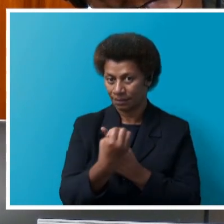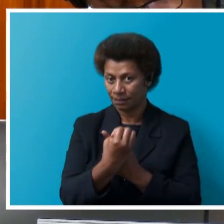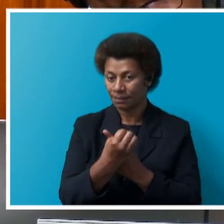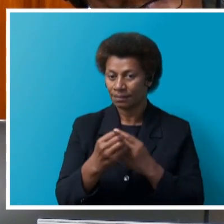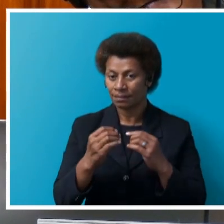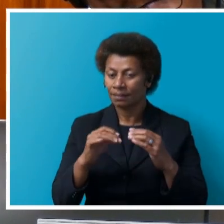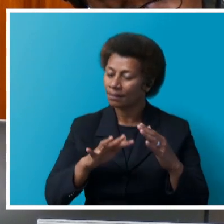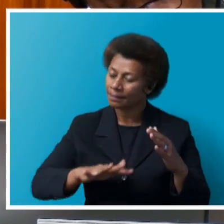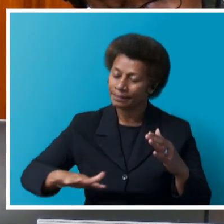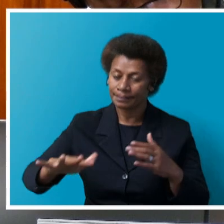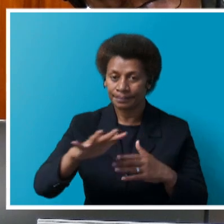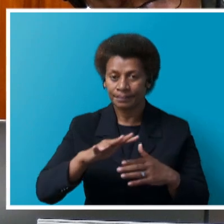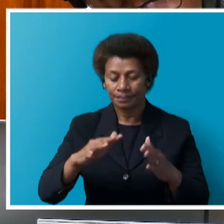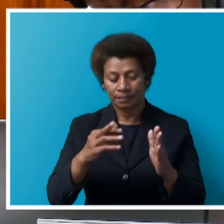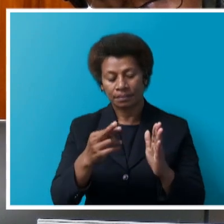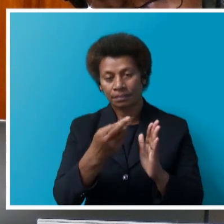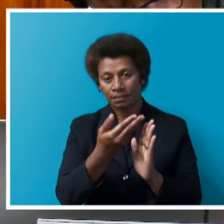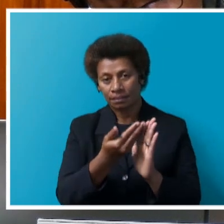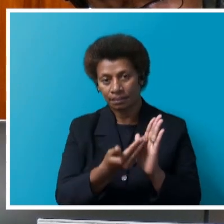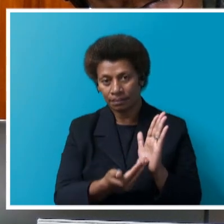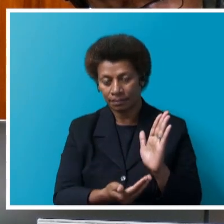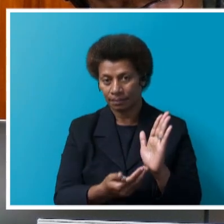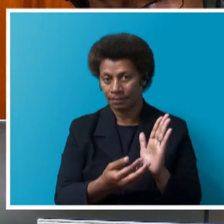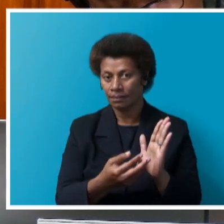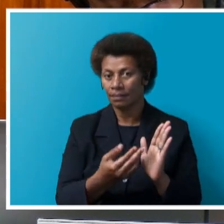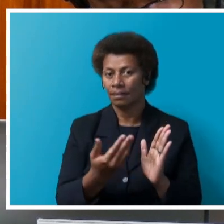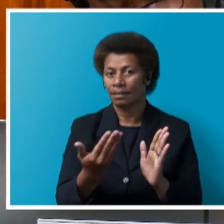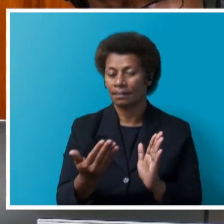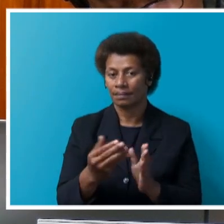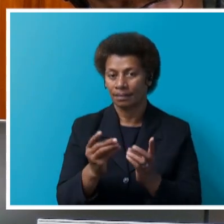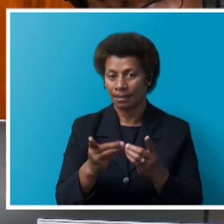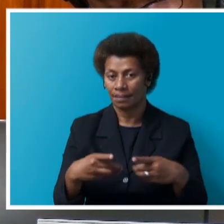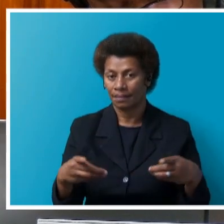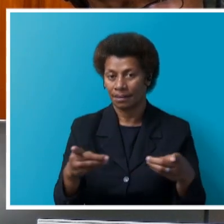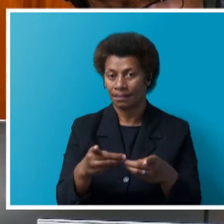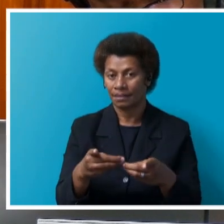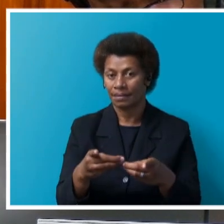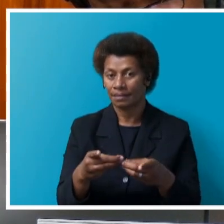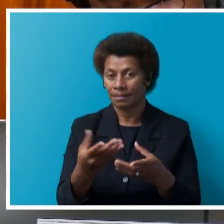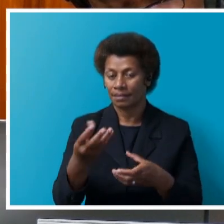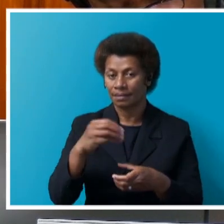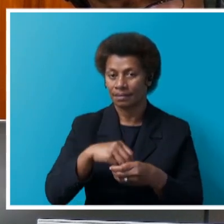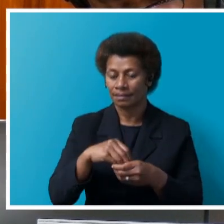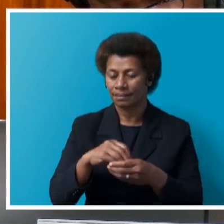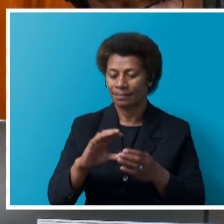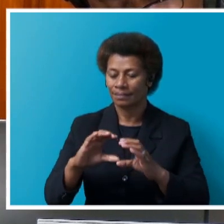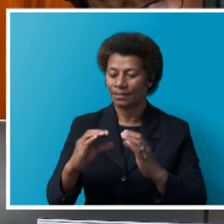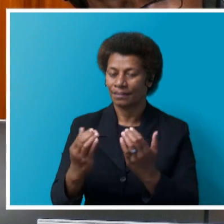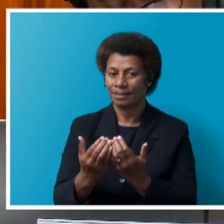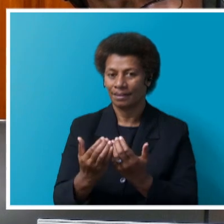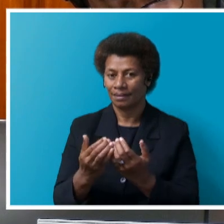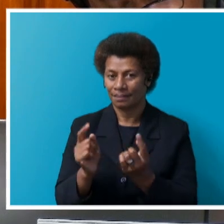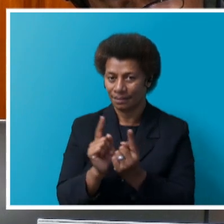our environment regulations. For example, the department recently concluded all its committee meetings, including